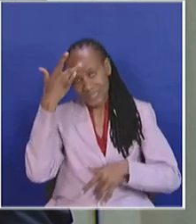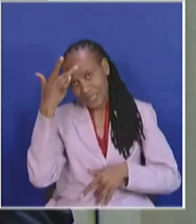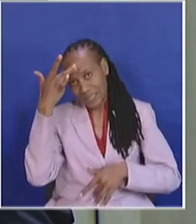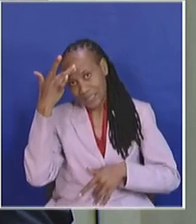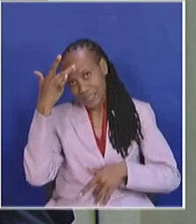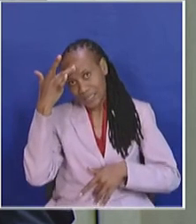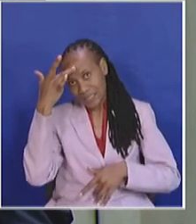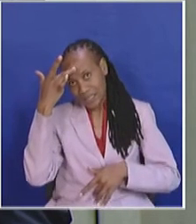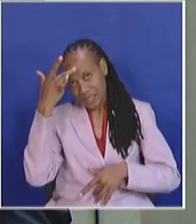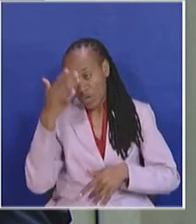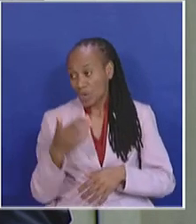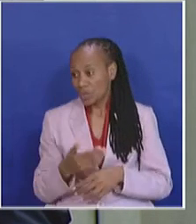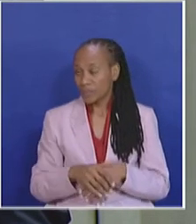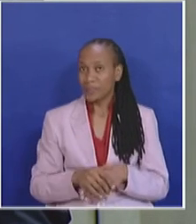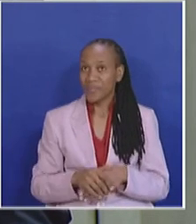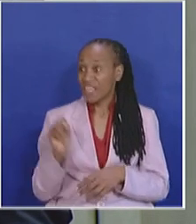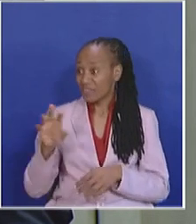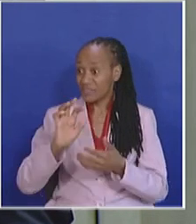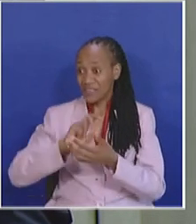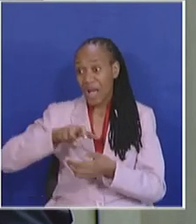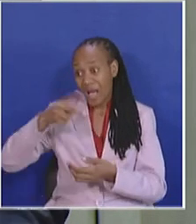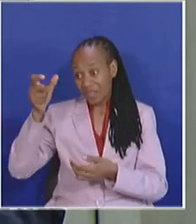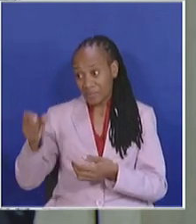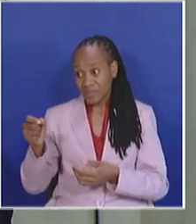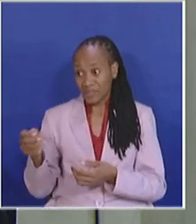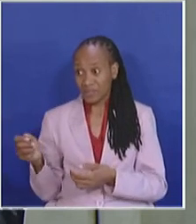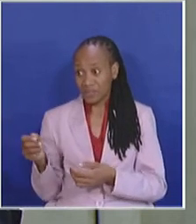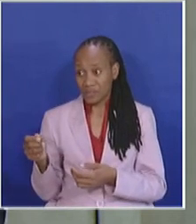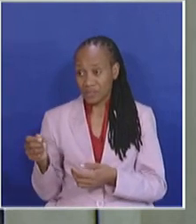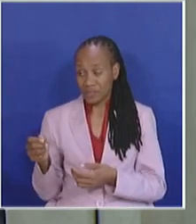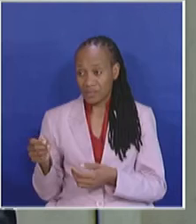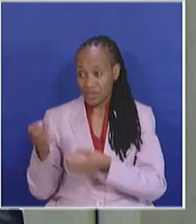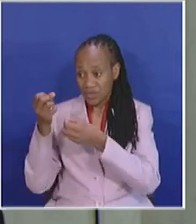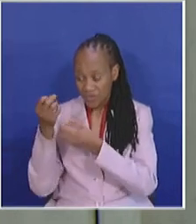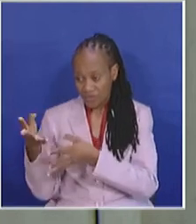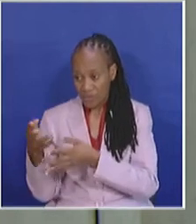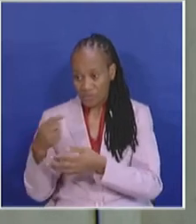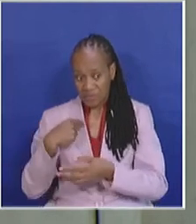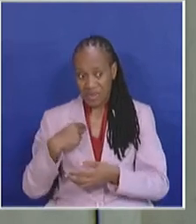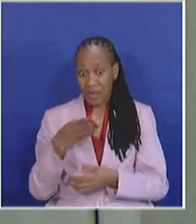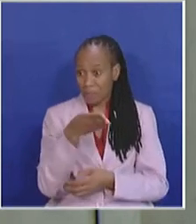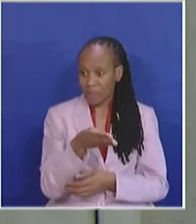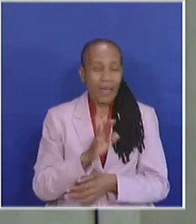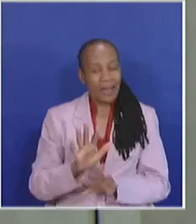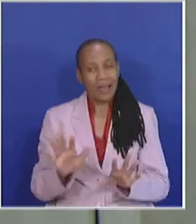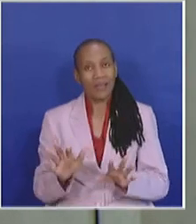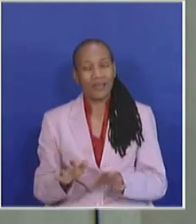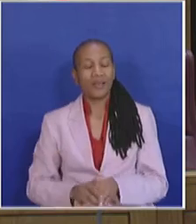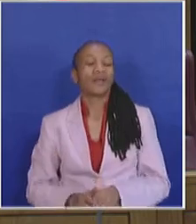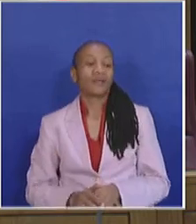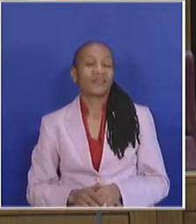Whoever gave you that dossier gave you a wrong one. Honorable Muhai, the question I put to